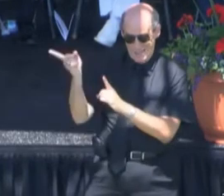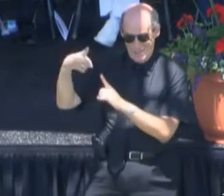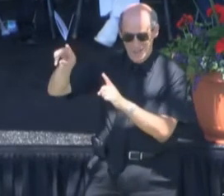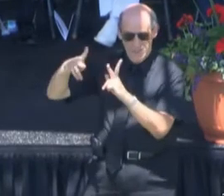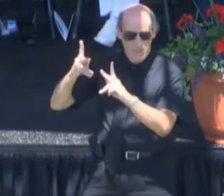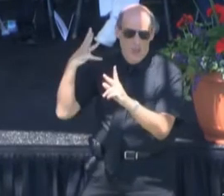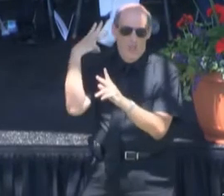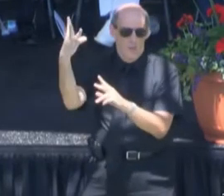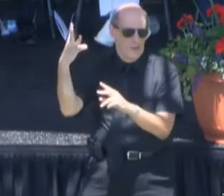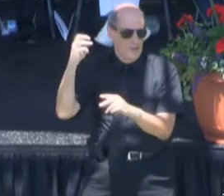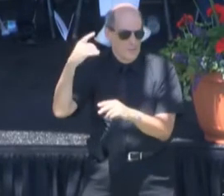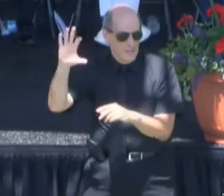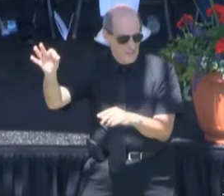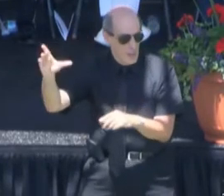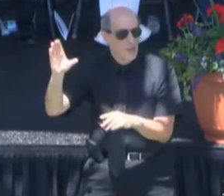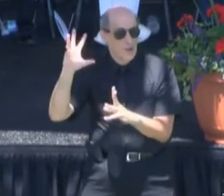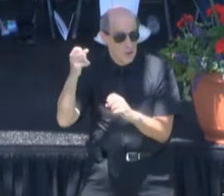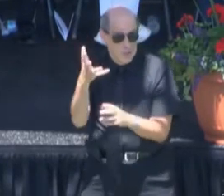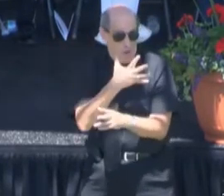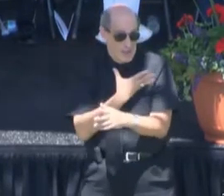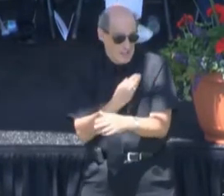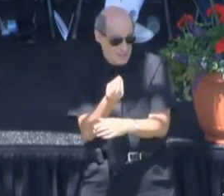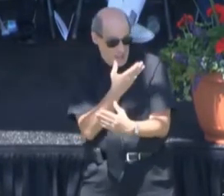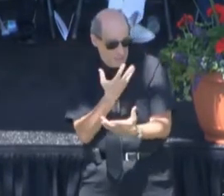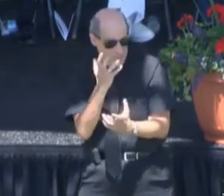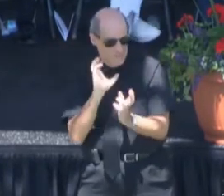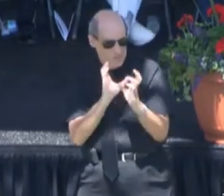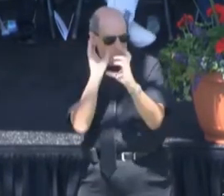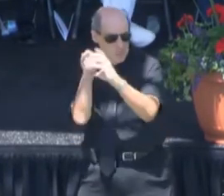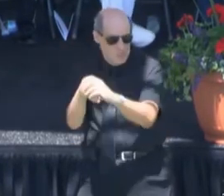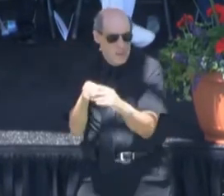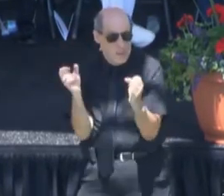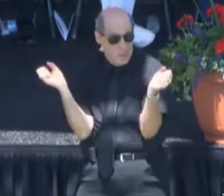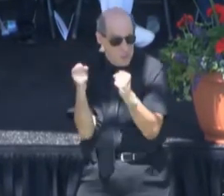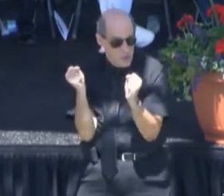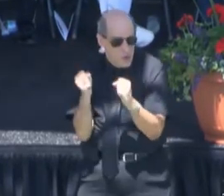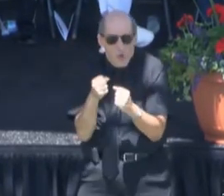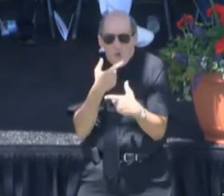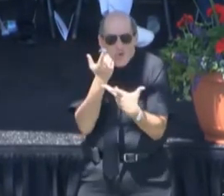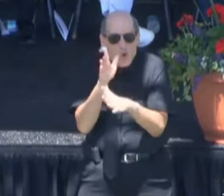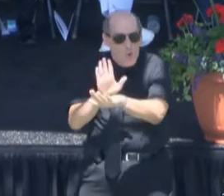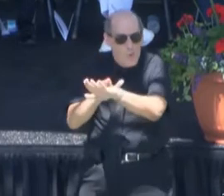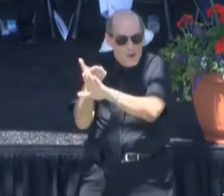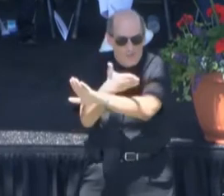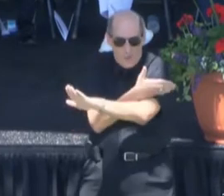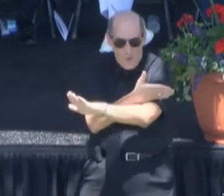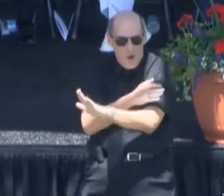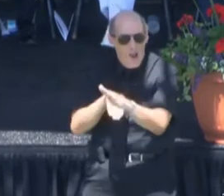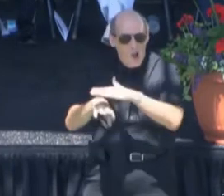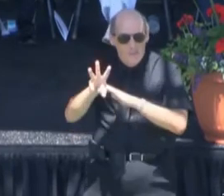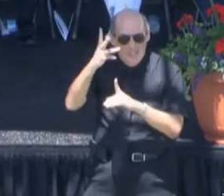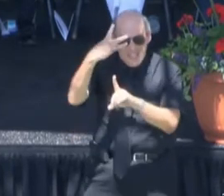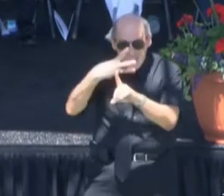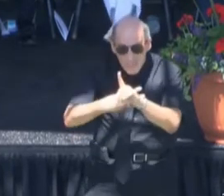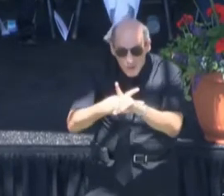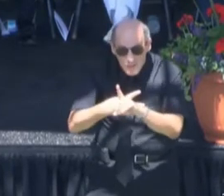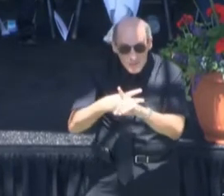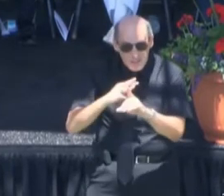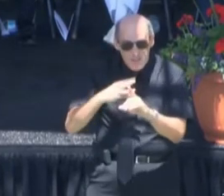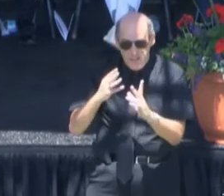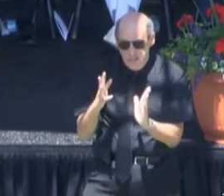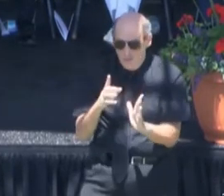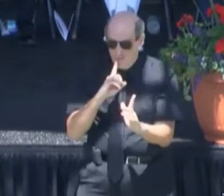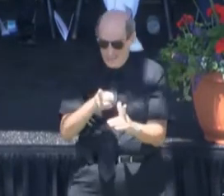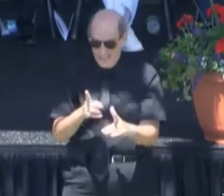Western Pacific if they would like to take midshipmen in the winter on no notice for up to 6 months at a time, it